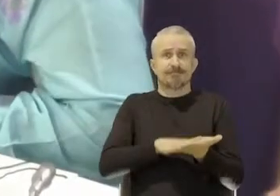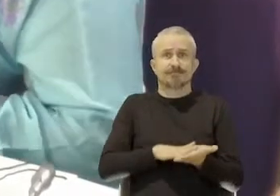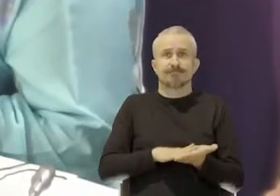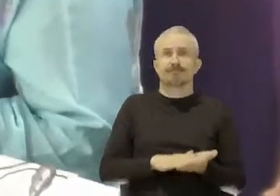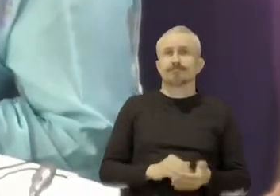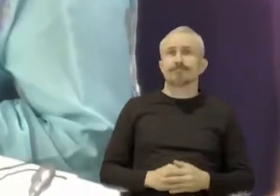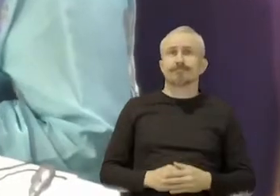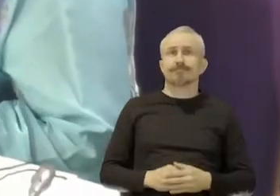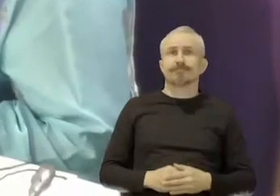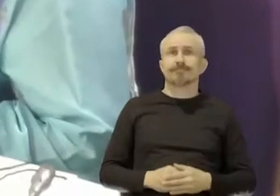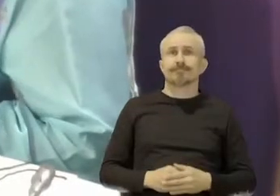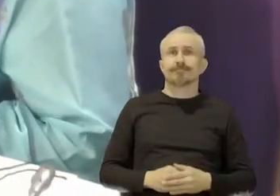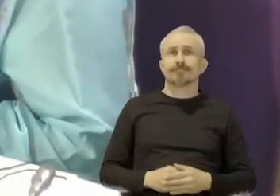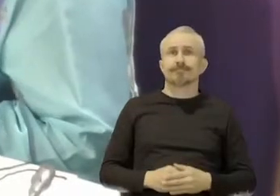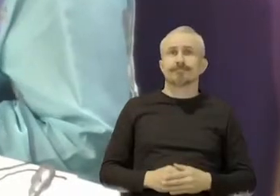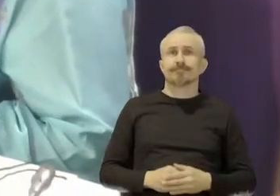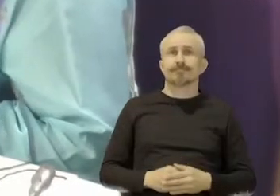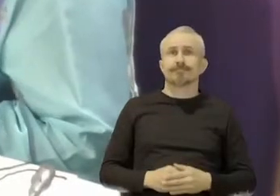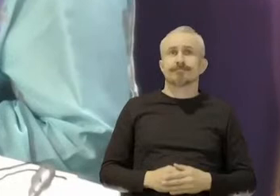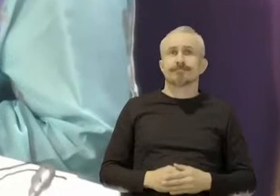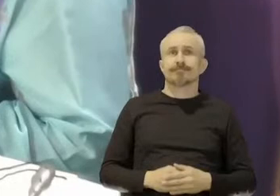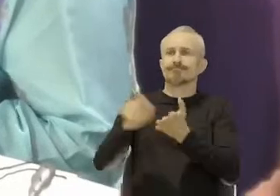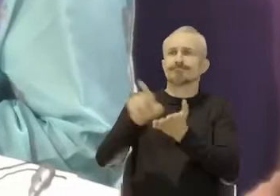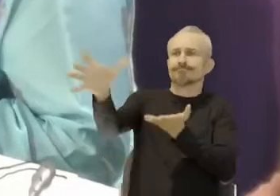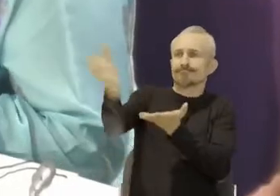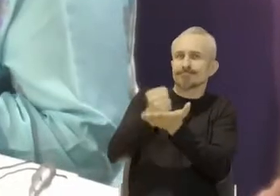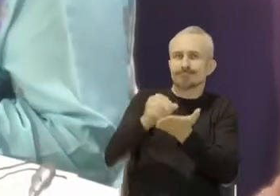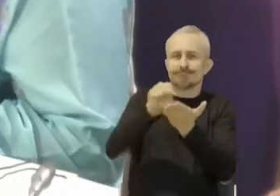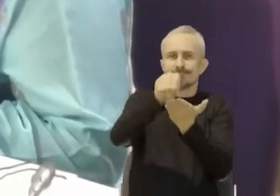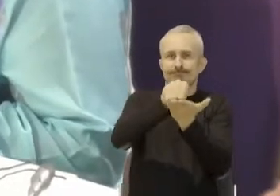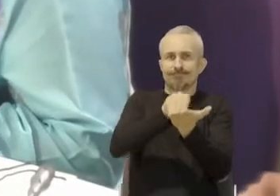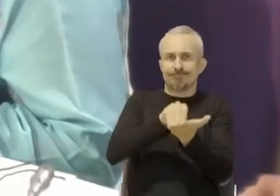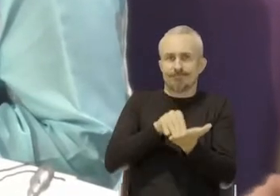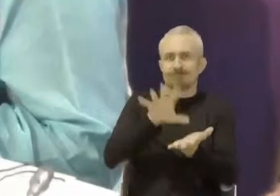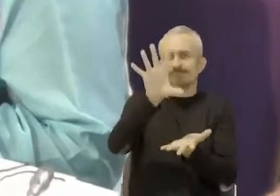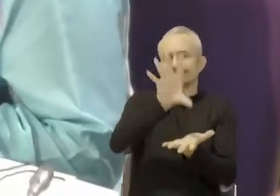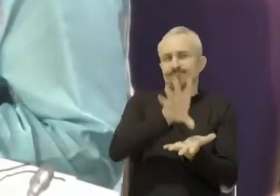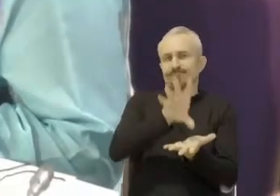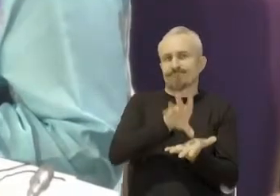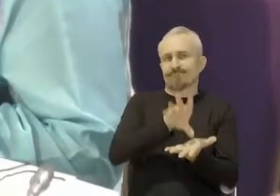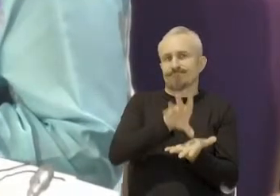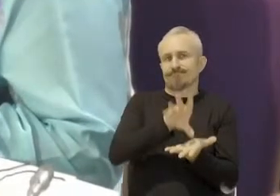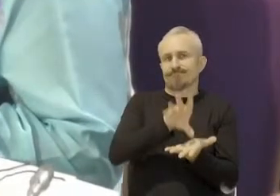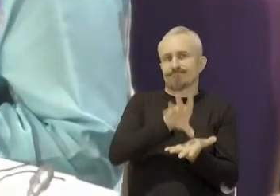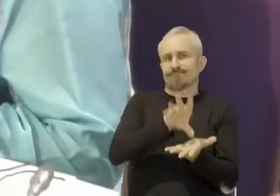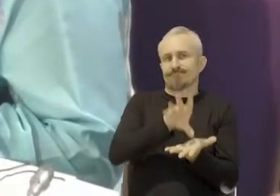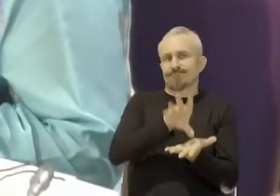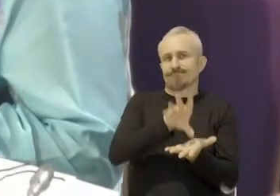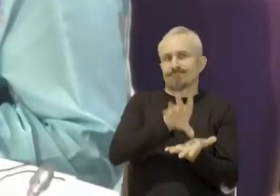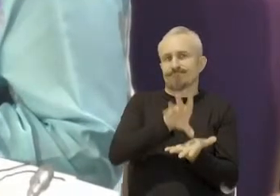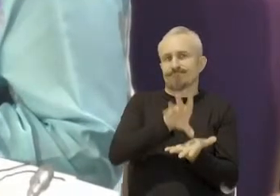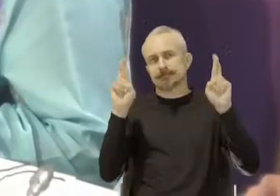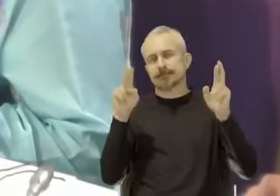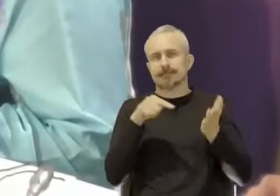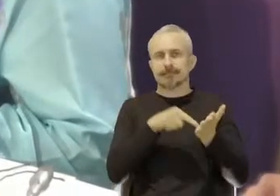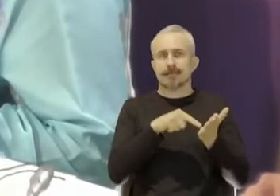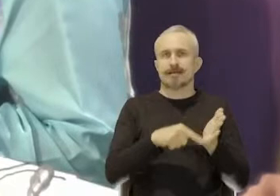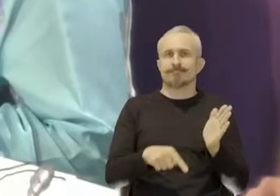the decision-making of our governing bodies, which will be the UN Habitat Assembly, will be in